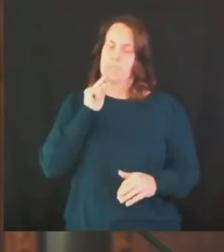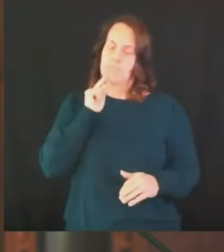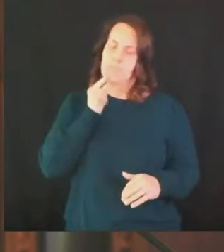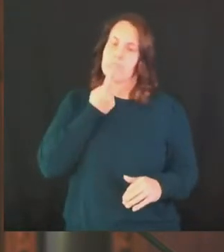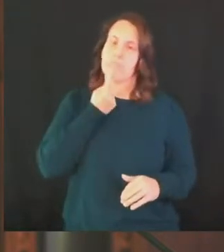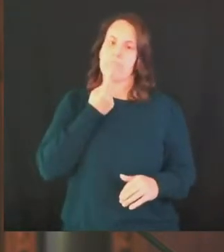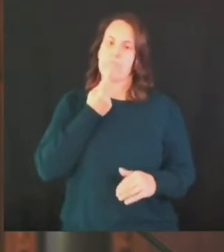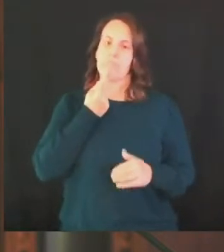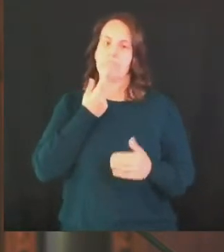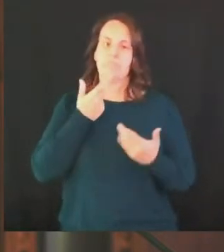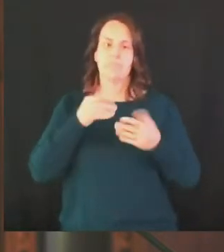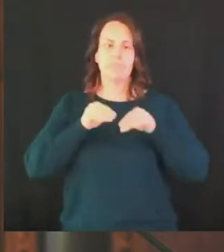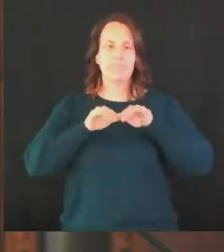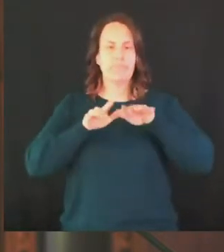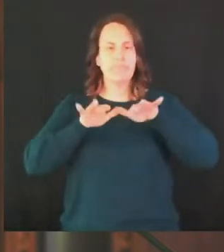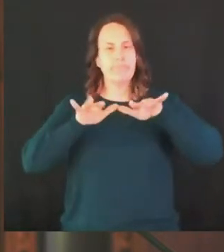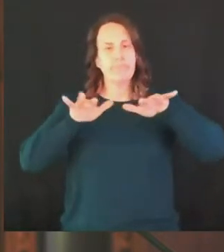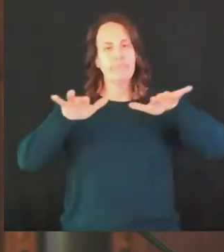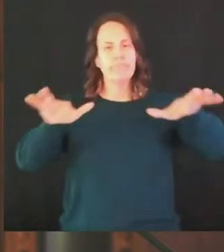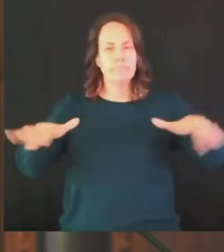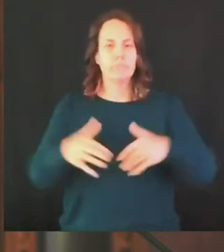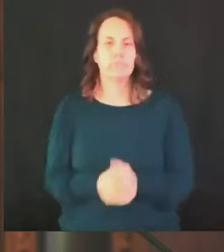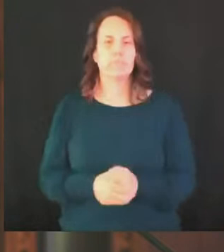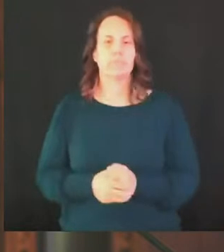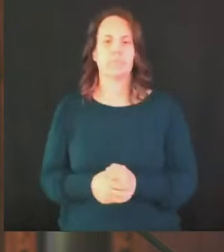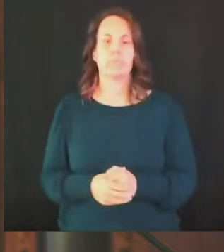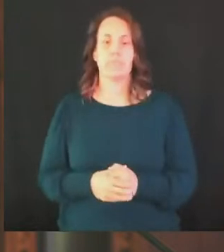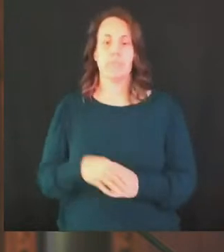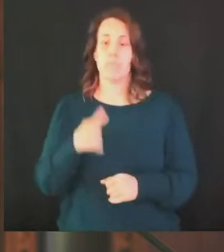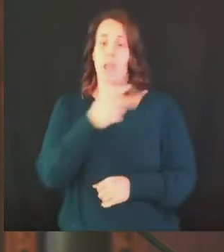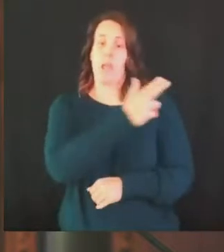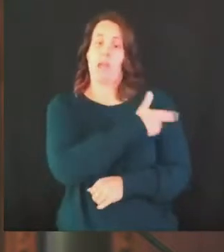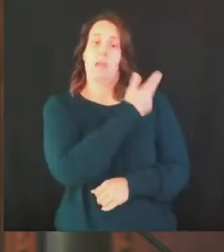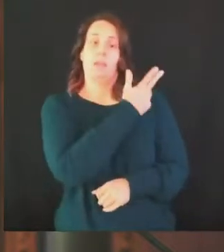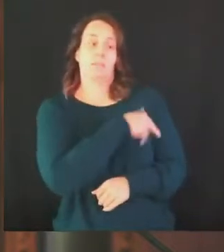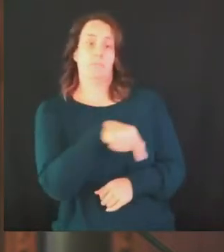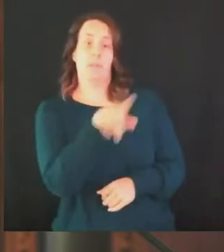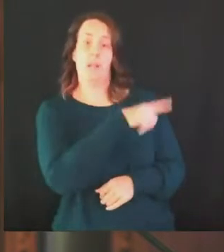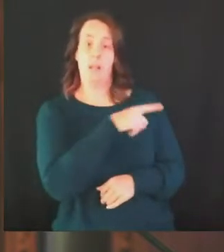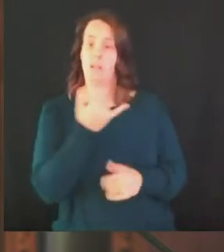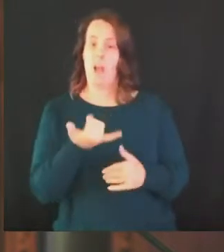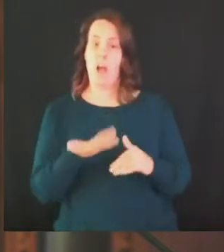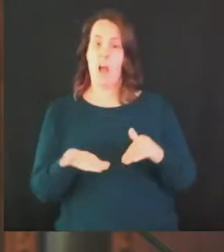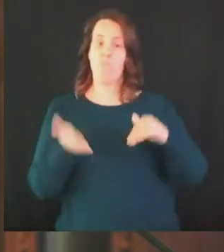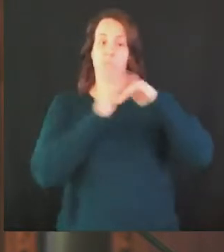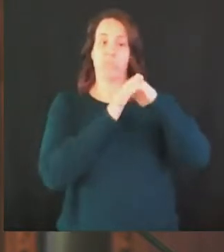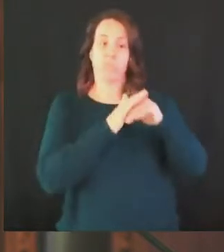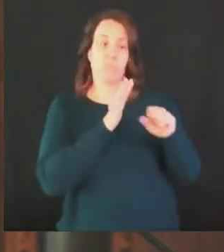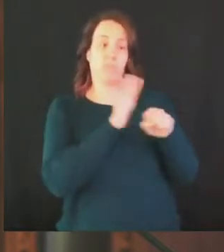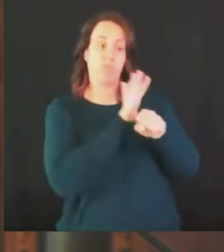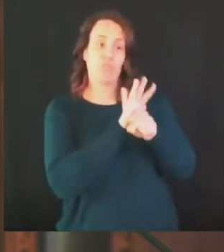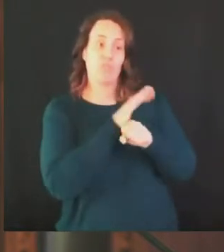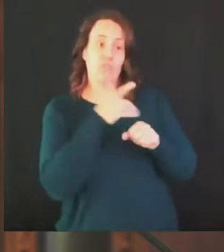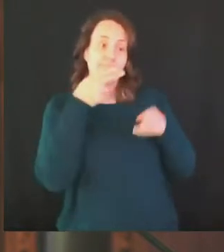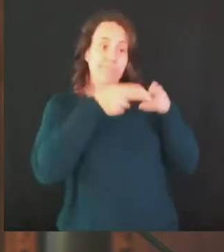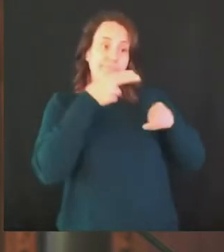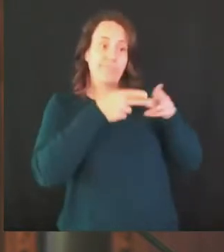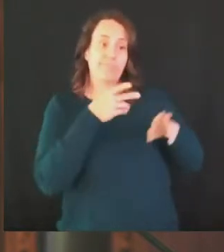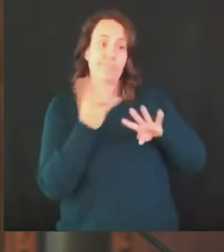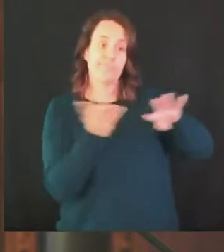this week compared to last week. In the South Central region, that increase is much higher at